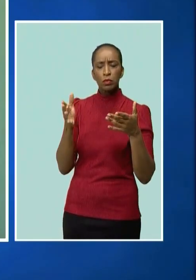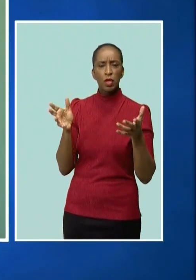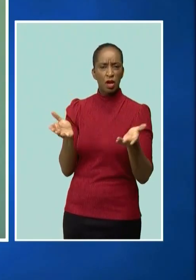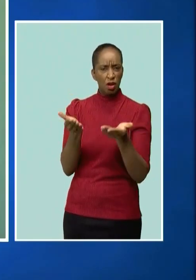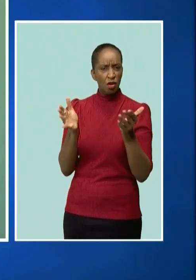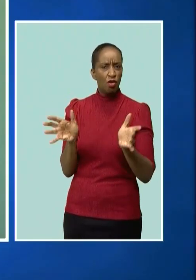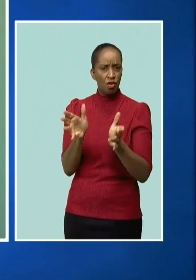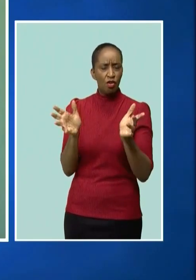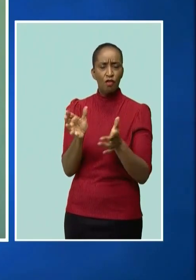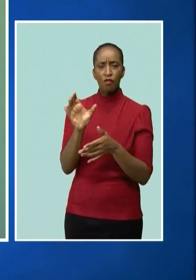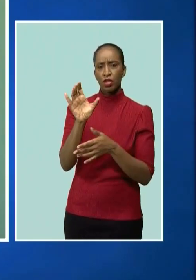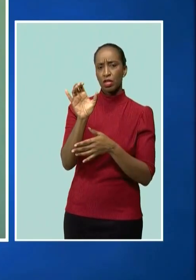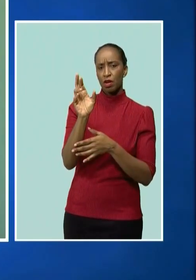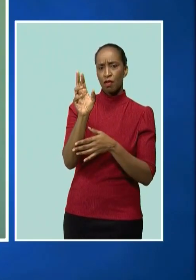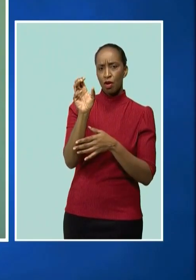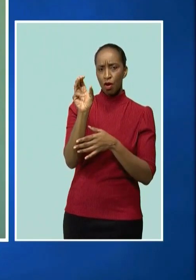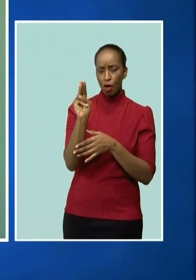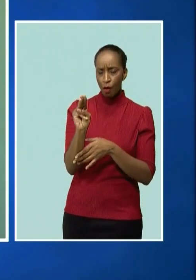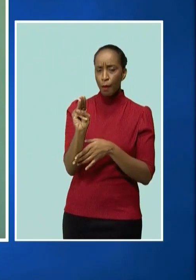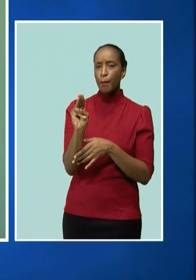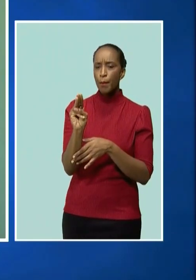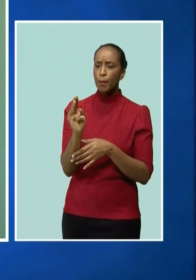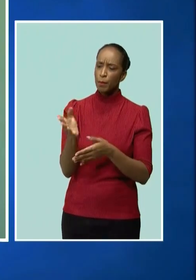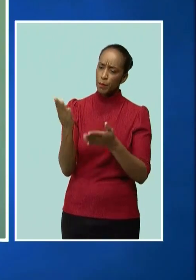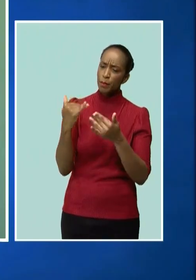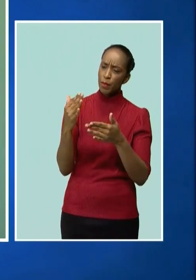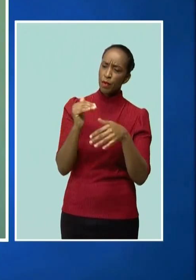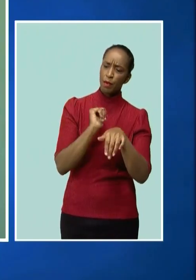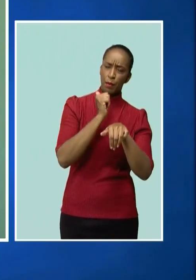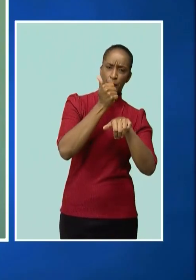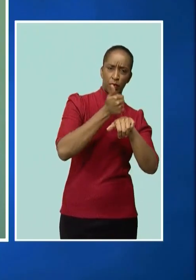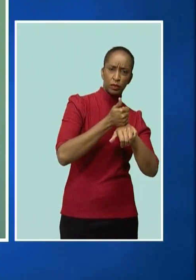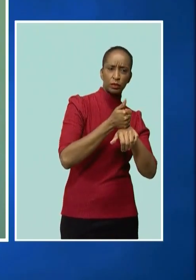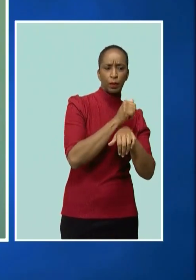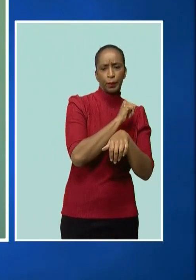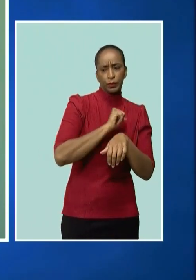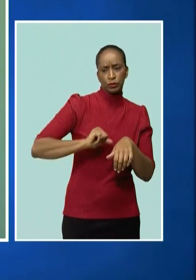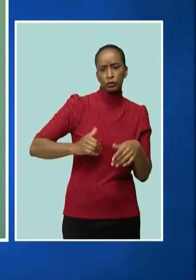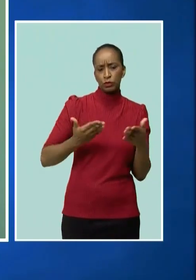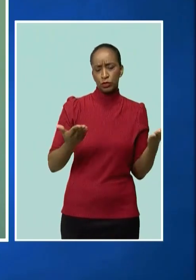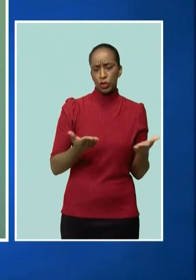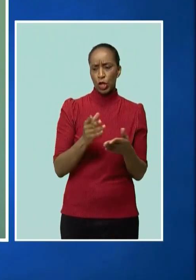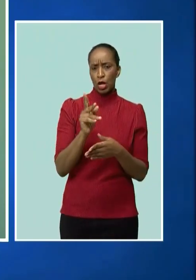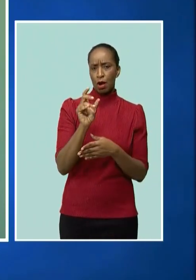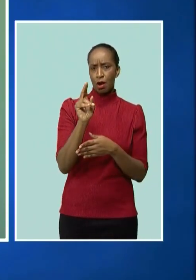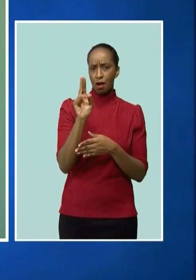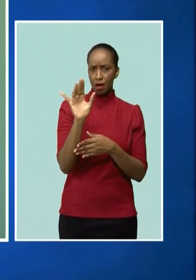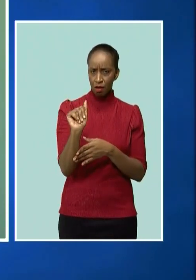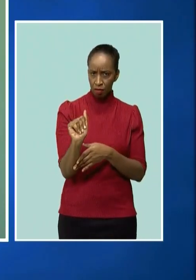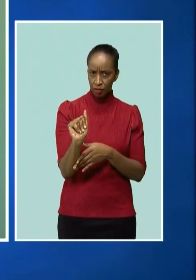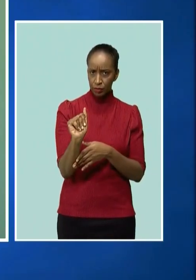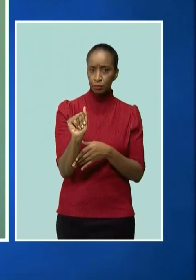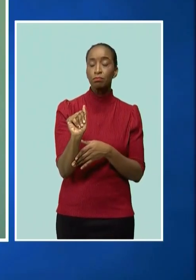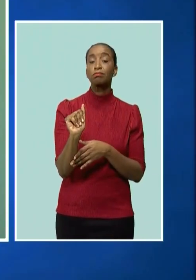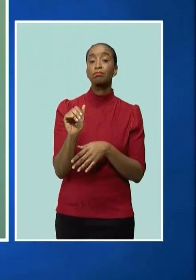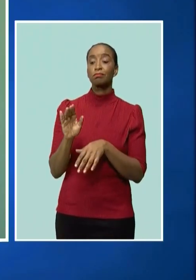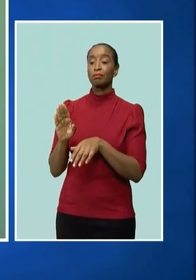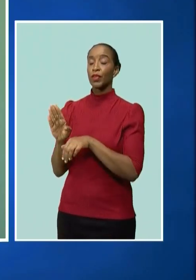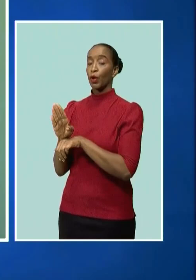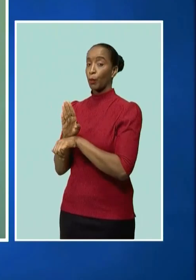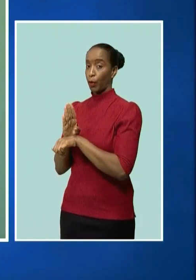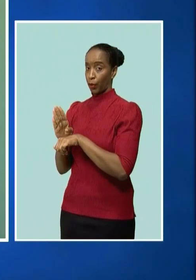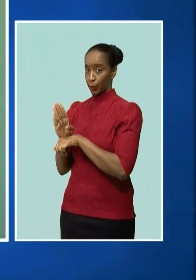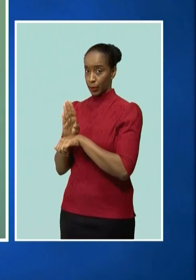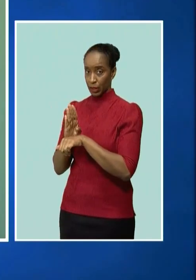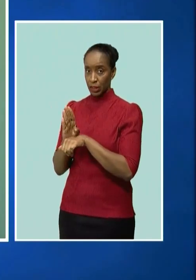and establish a diplomatic presence in Kenya. And Barbados was the CARICOM country that